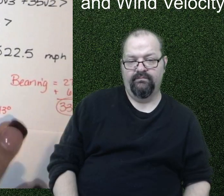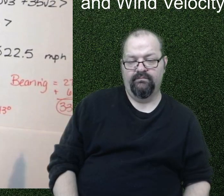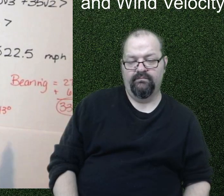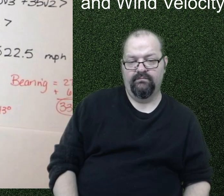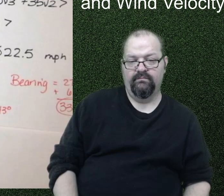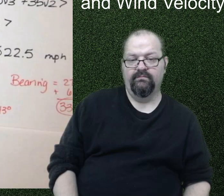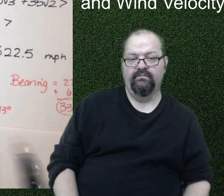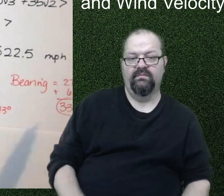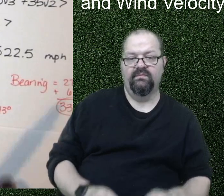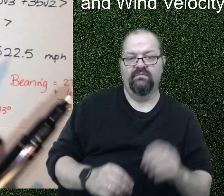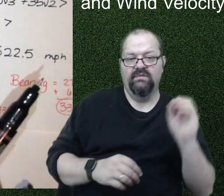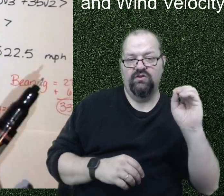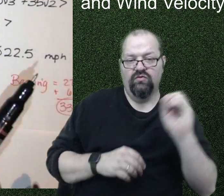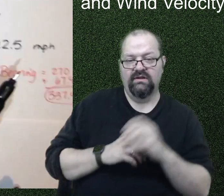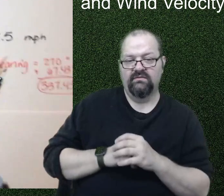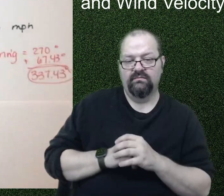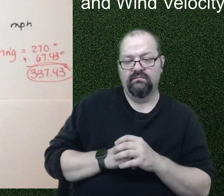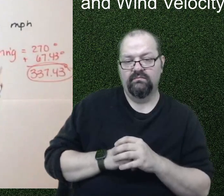degrees.